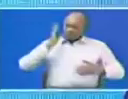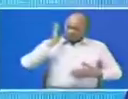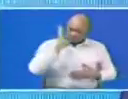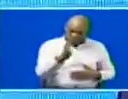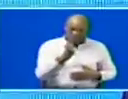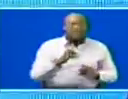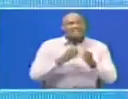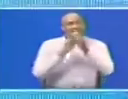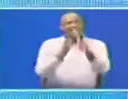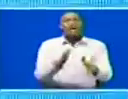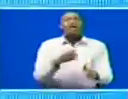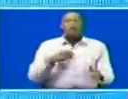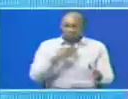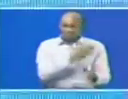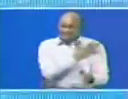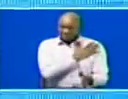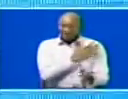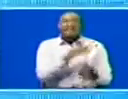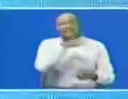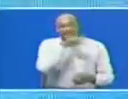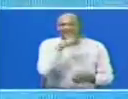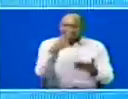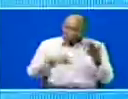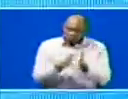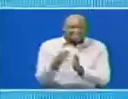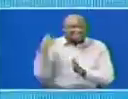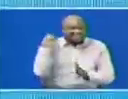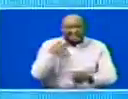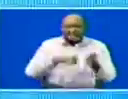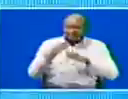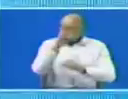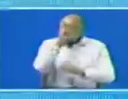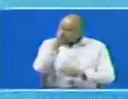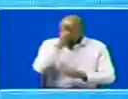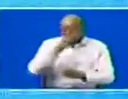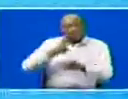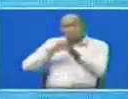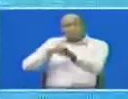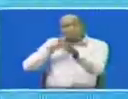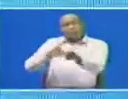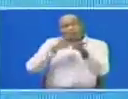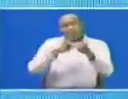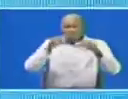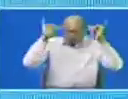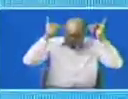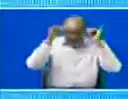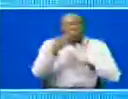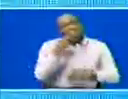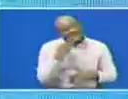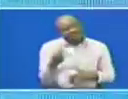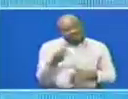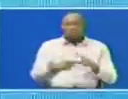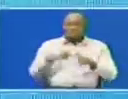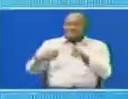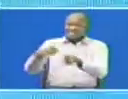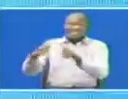Ya kiongozi wa upinzani Raila Odinga amelaani kitendo cha hapo jana ambapo polisi waliofyatulia risasi mifugo wapatao 300 na